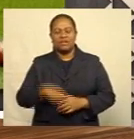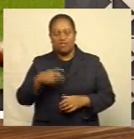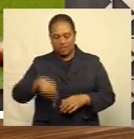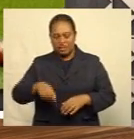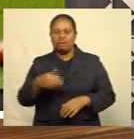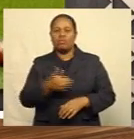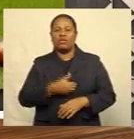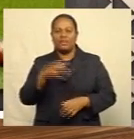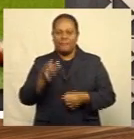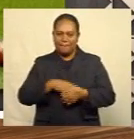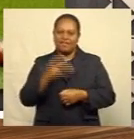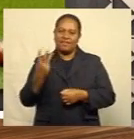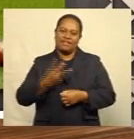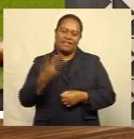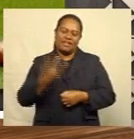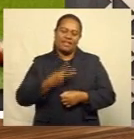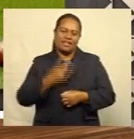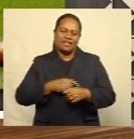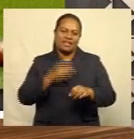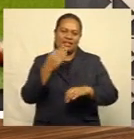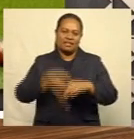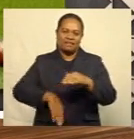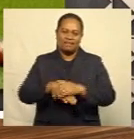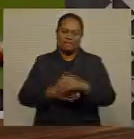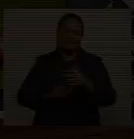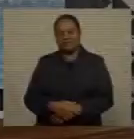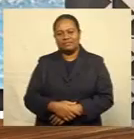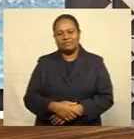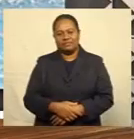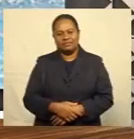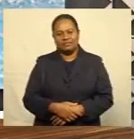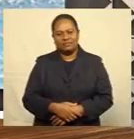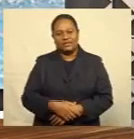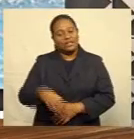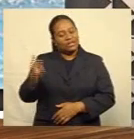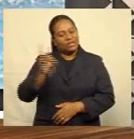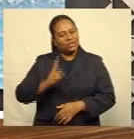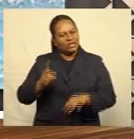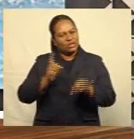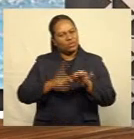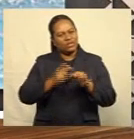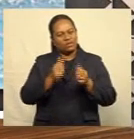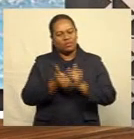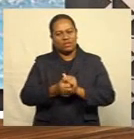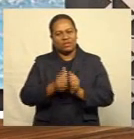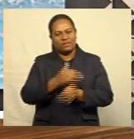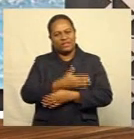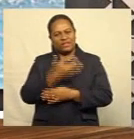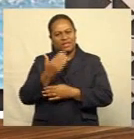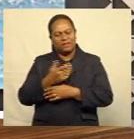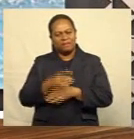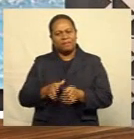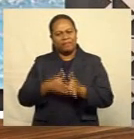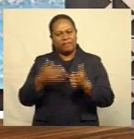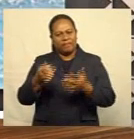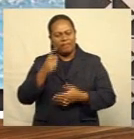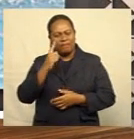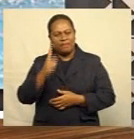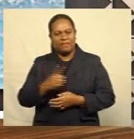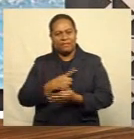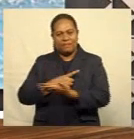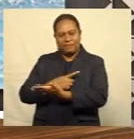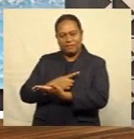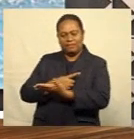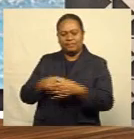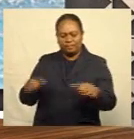morning against the West Brom in the English Premier League clash. In today's Quirky Sport of the Day, we visit Poland and its dragon boat